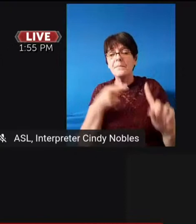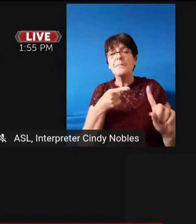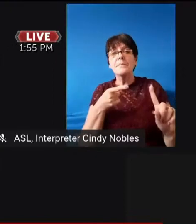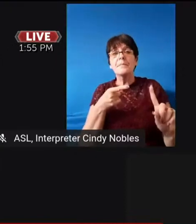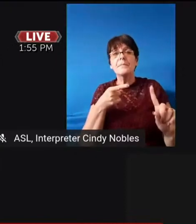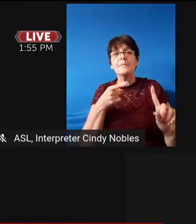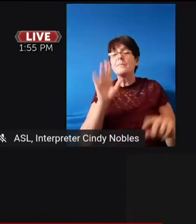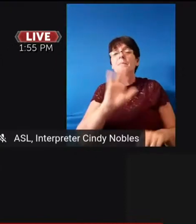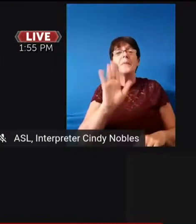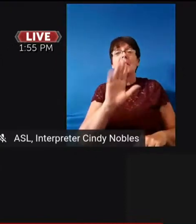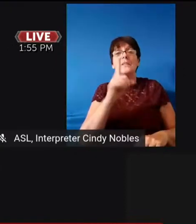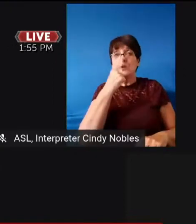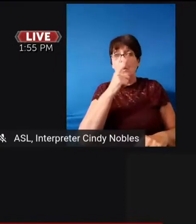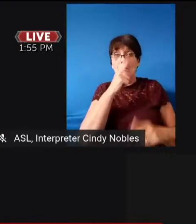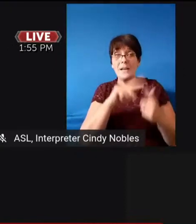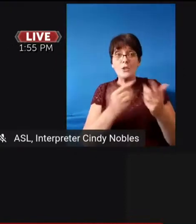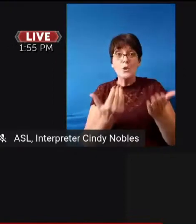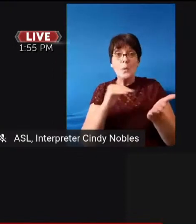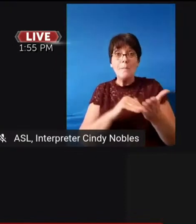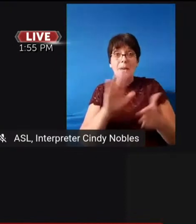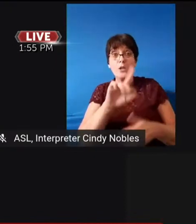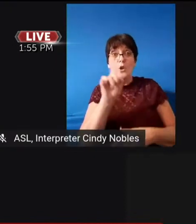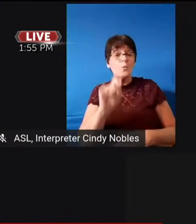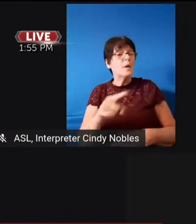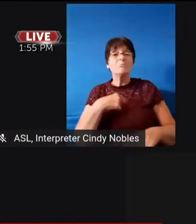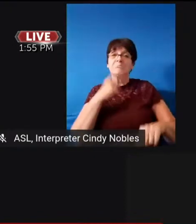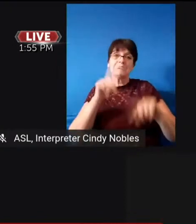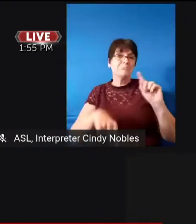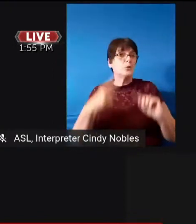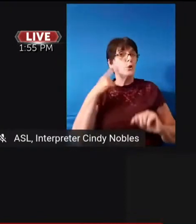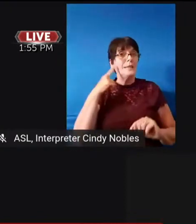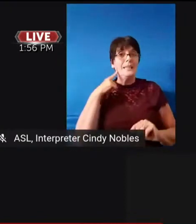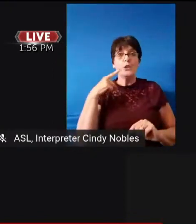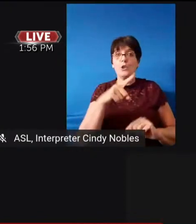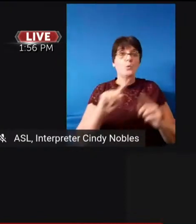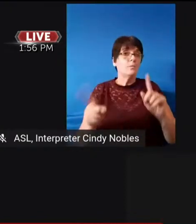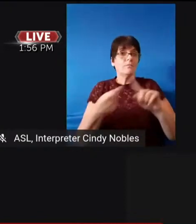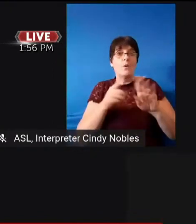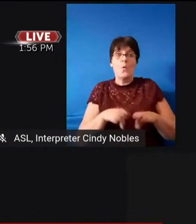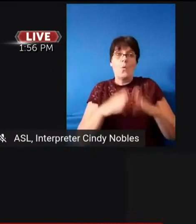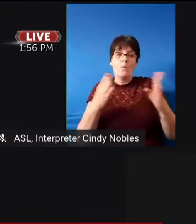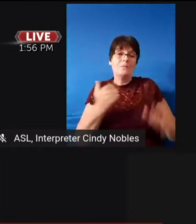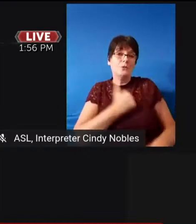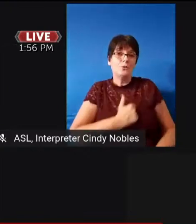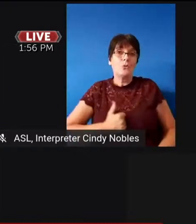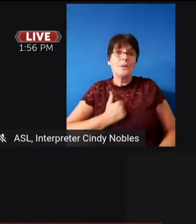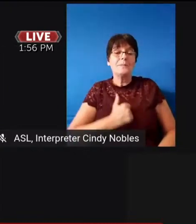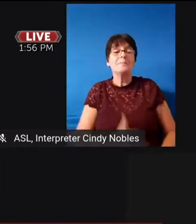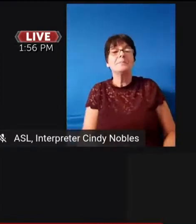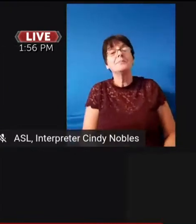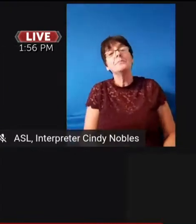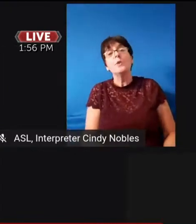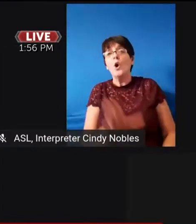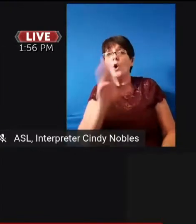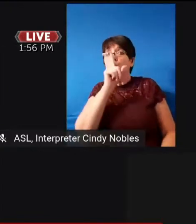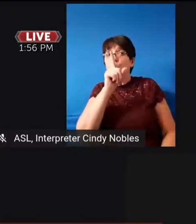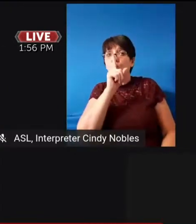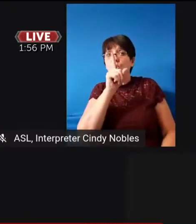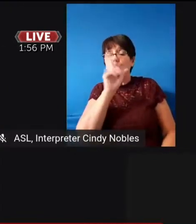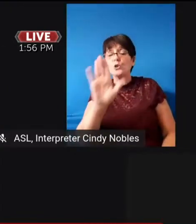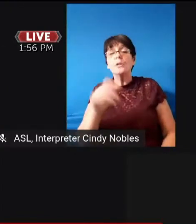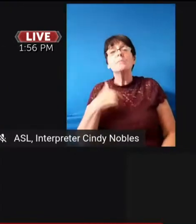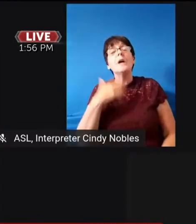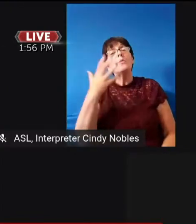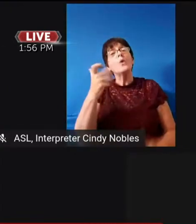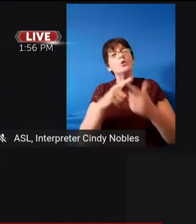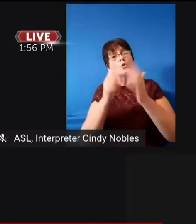Dave, would you mind repeating your question? I couldn't hear the beginning. Sorry. Thank you. Oh, sure. I wanted